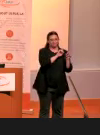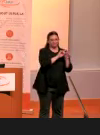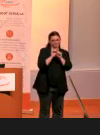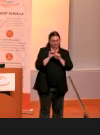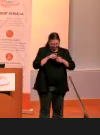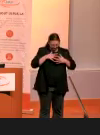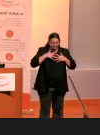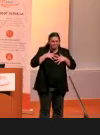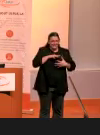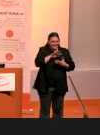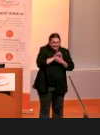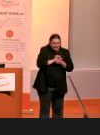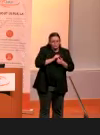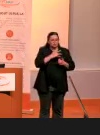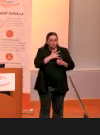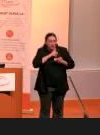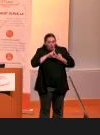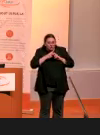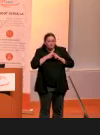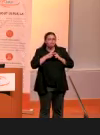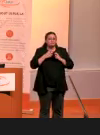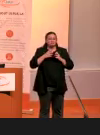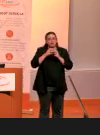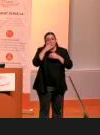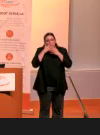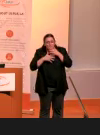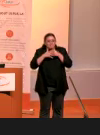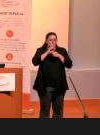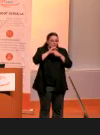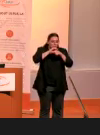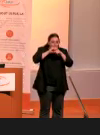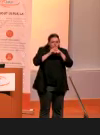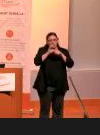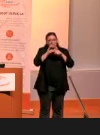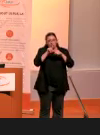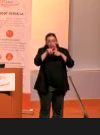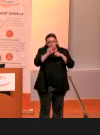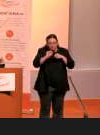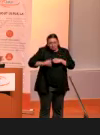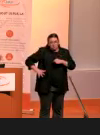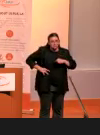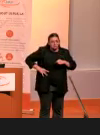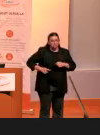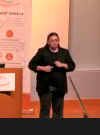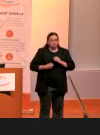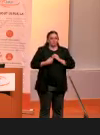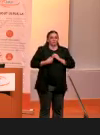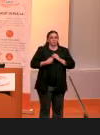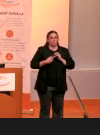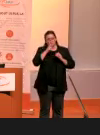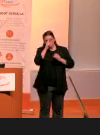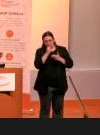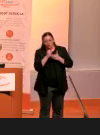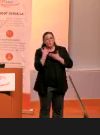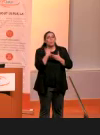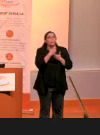damage, including heart disease and blood clots and strokes, we know that patients who are taking hydroxychloroquine